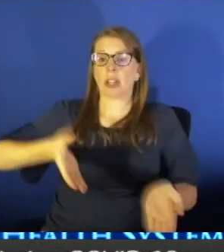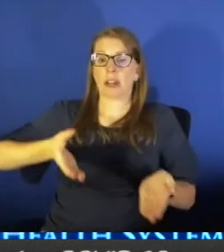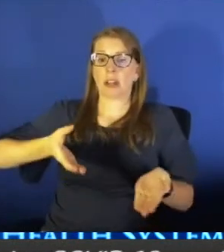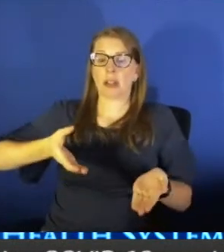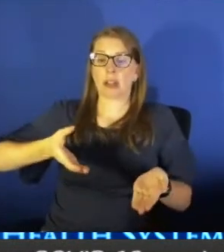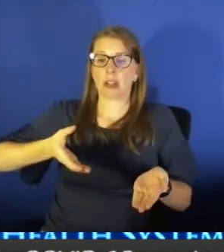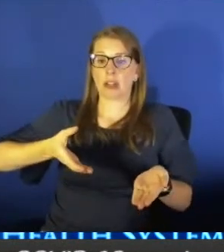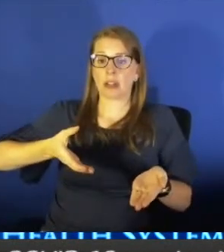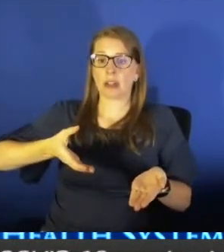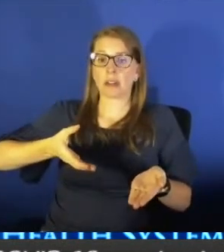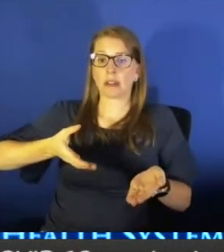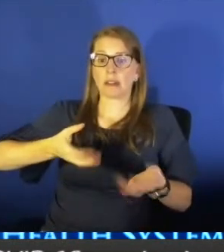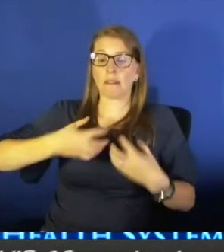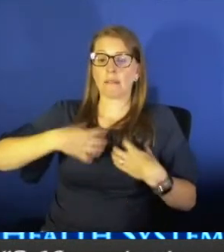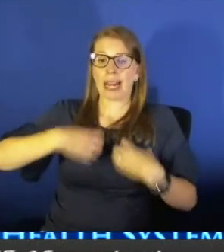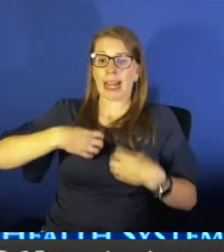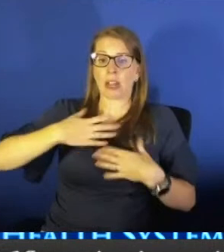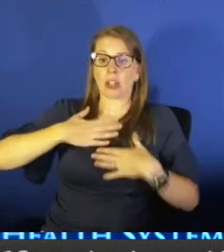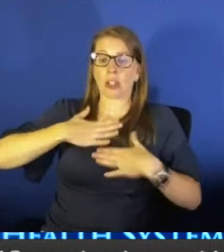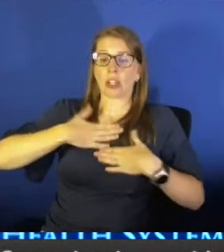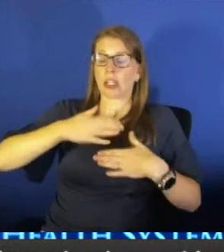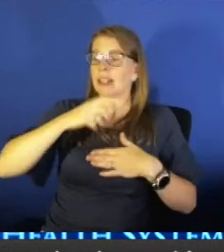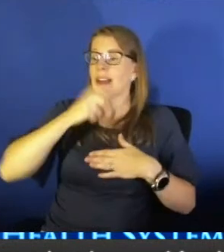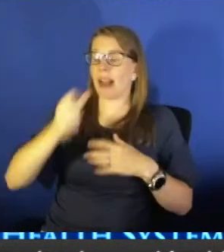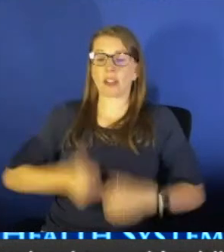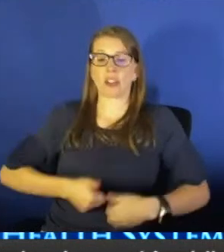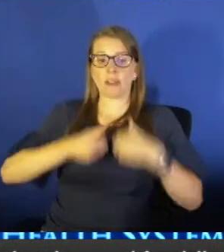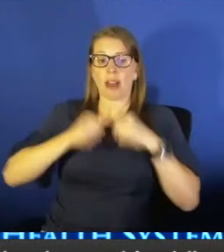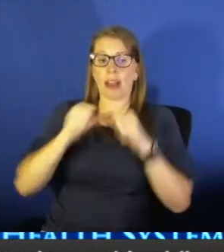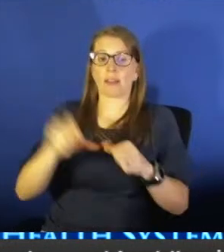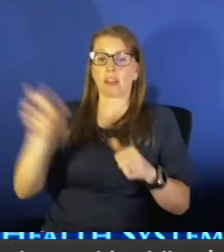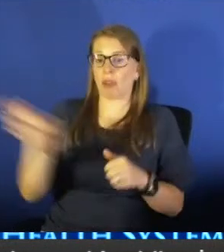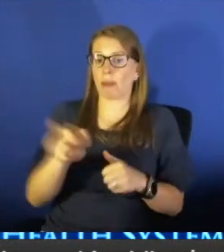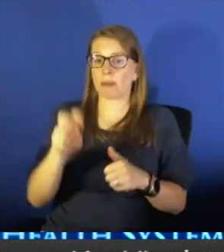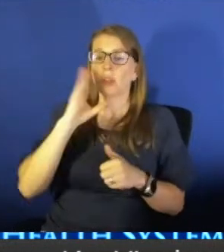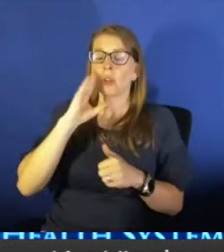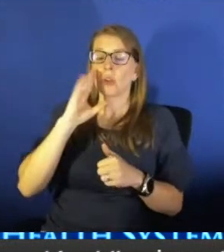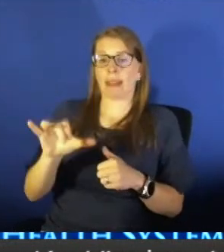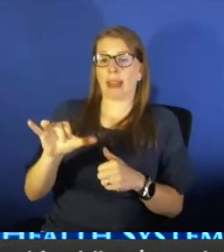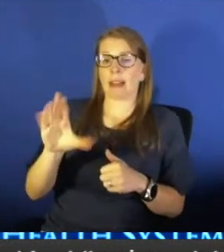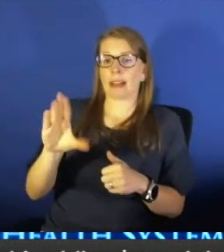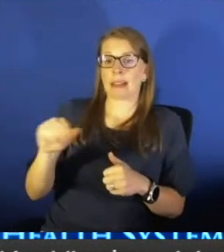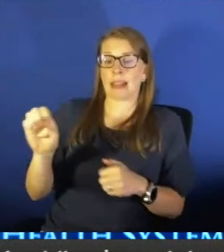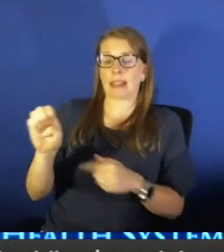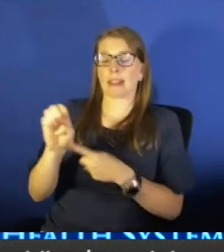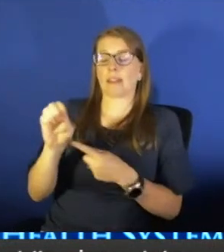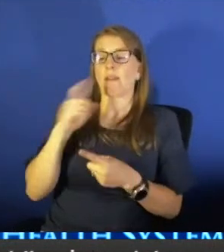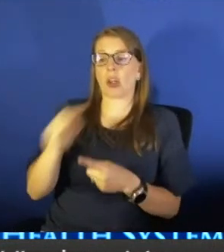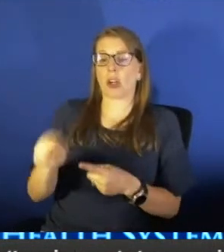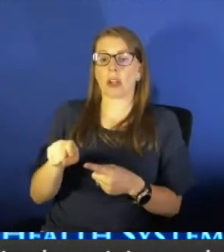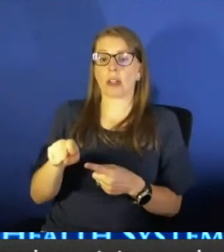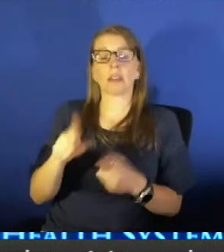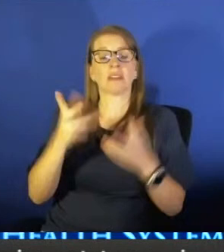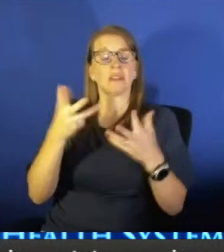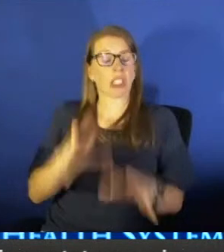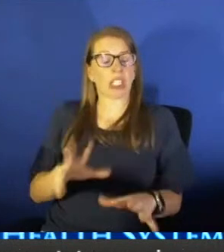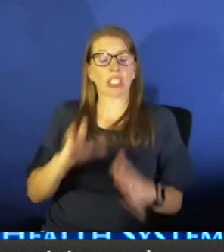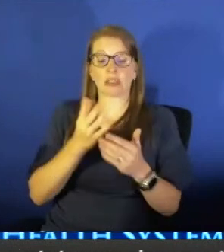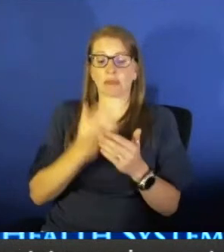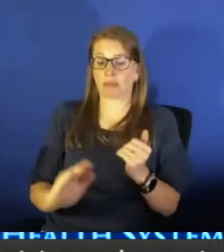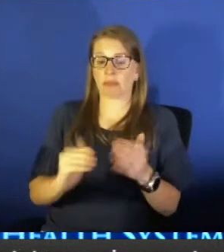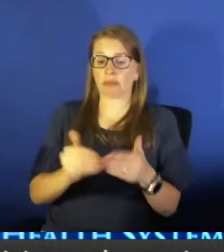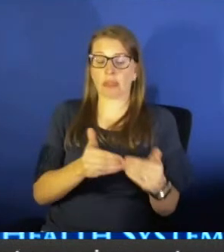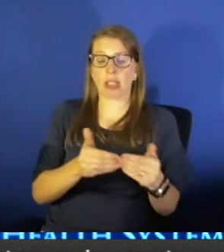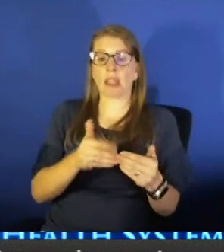didn't survive the trip. And we knew that was the case with her. So first, postpartum. Okay, so that hits everybody, at an emotional level